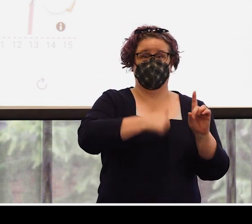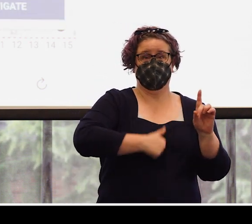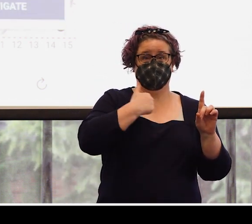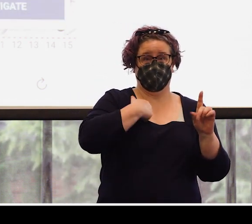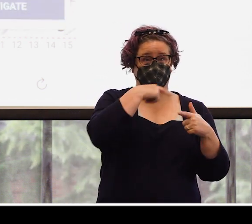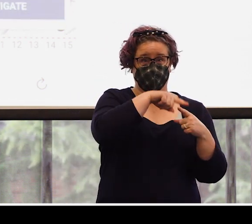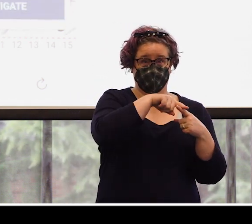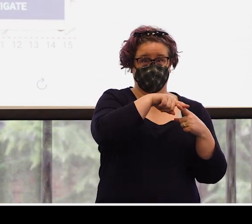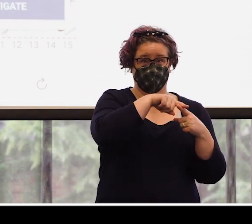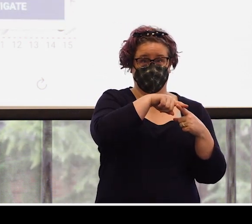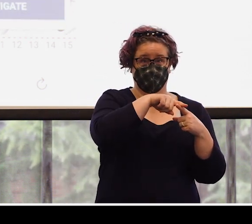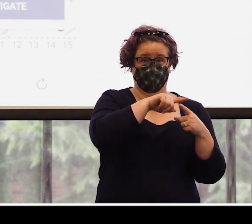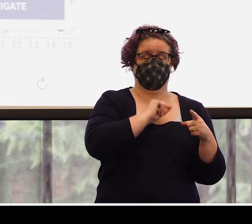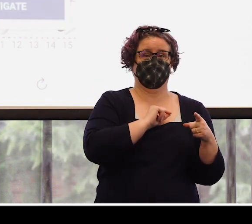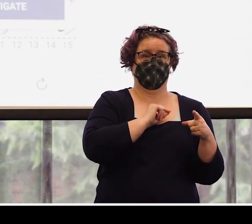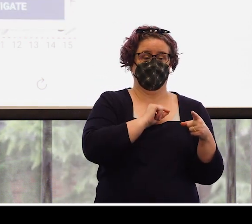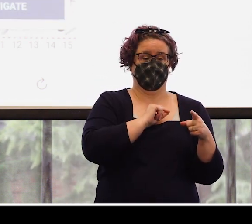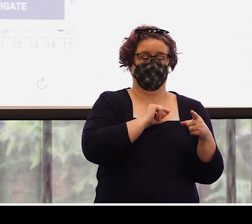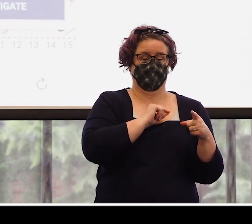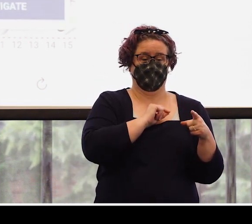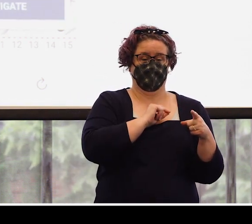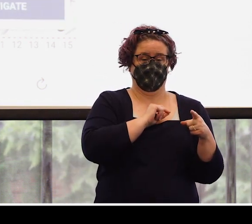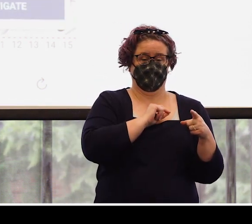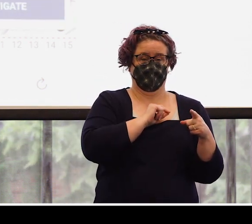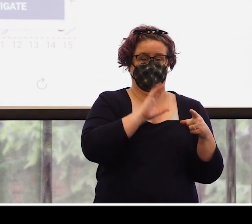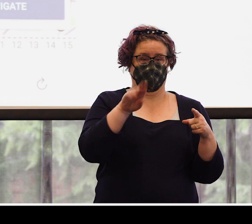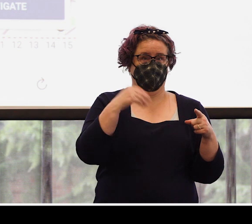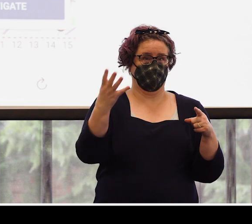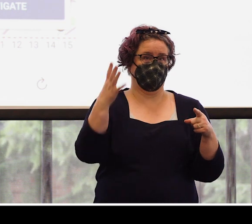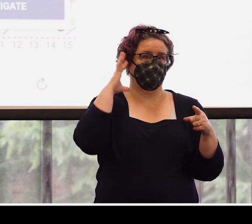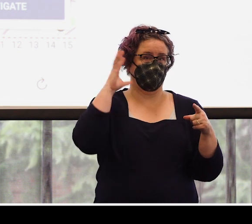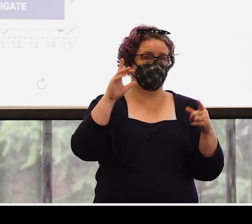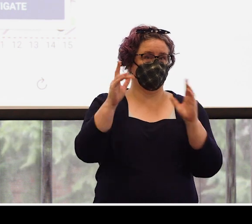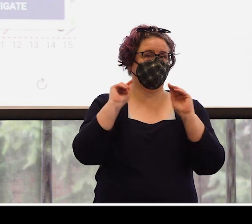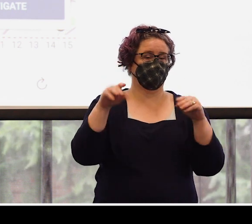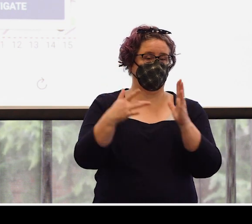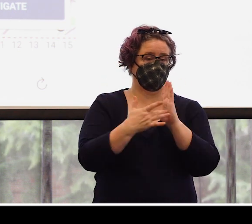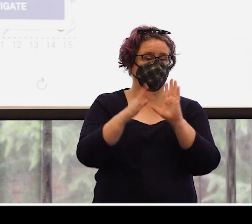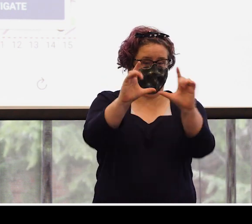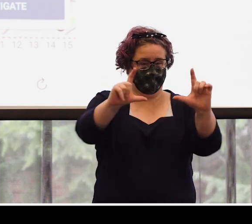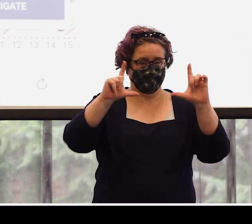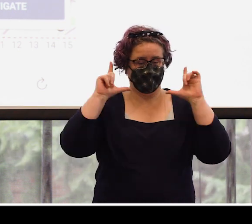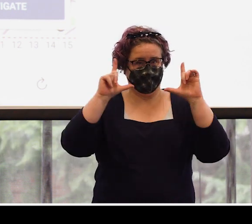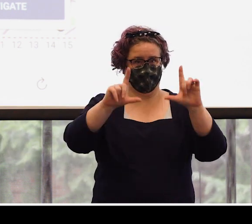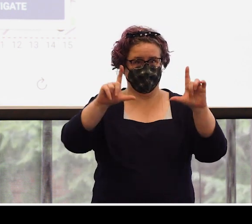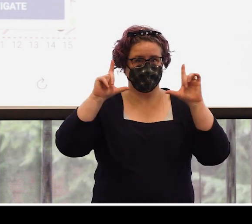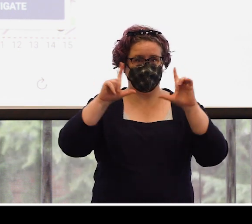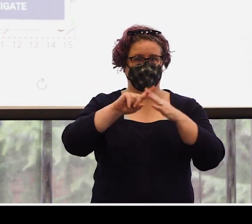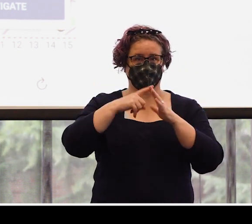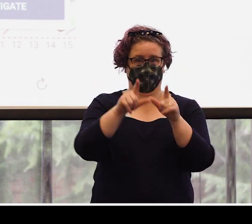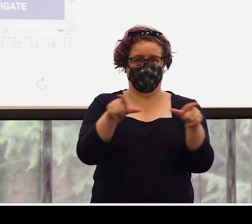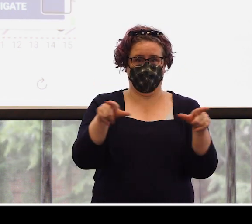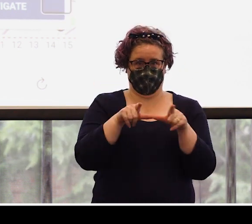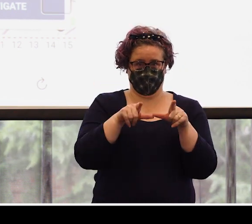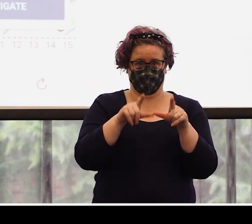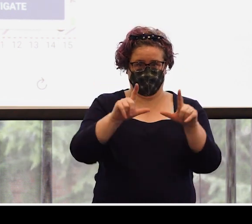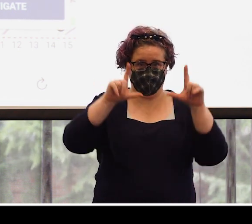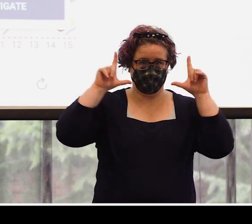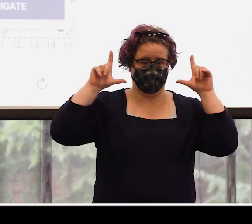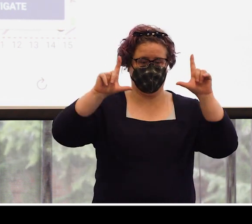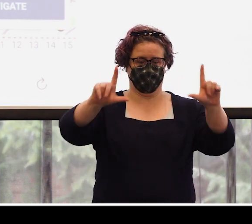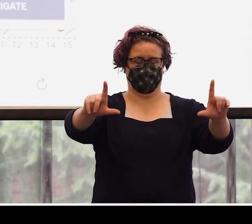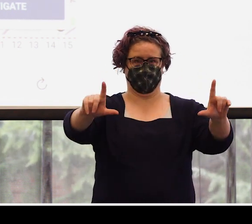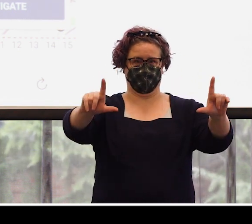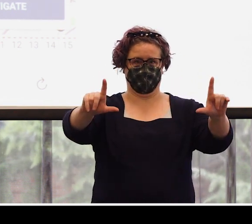Seattle. Unchecked. And Edit trip now, planning profile. Toggle display. Take a map legend. But start. Zoom in. But start route from your location. Button. Zoom in. Zoom out.